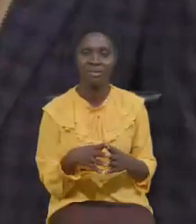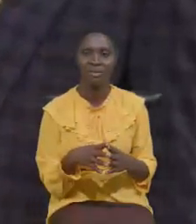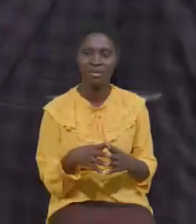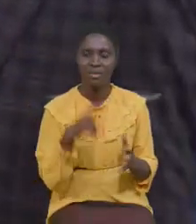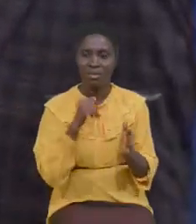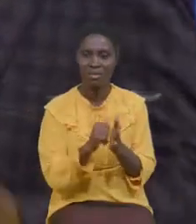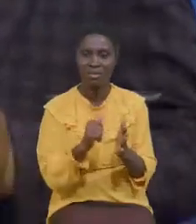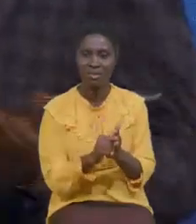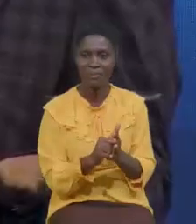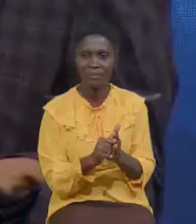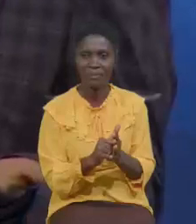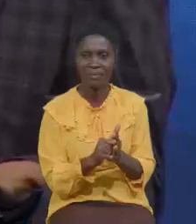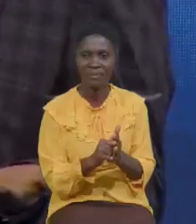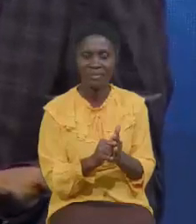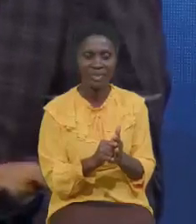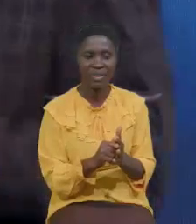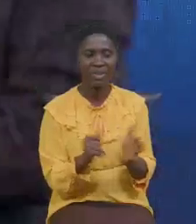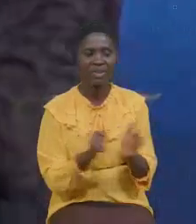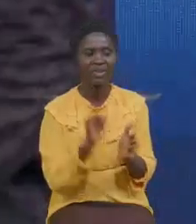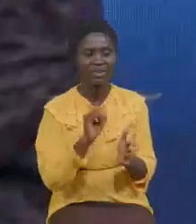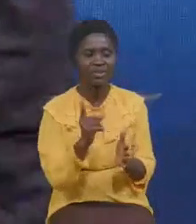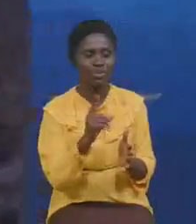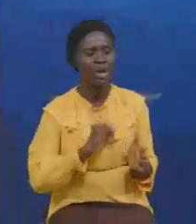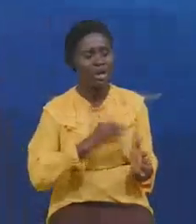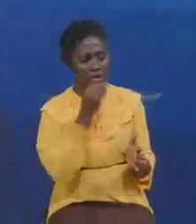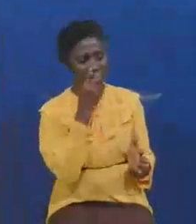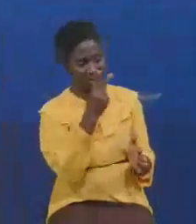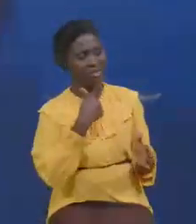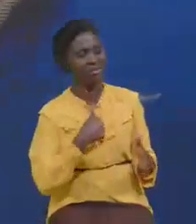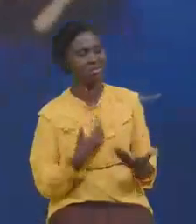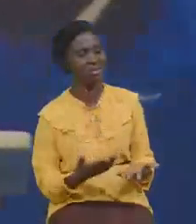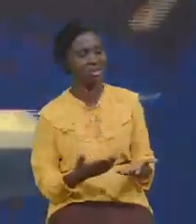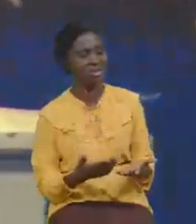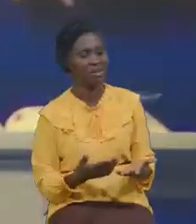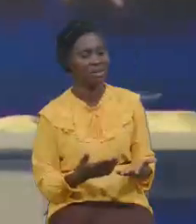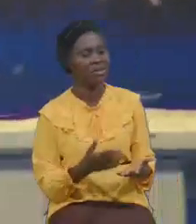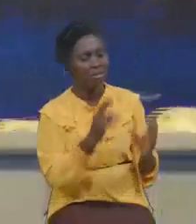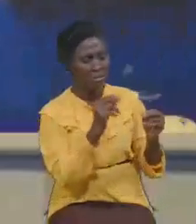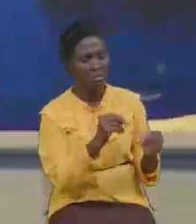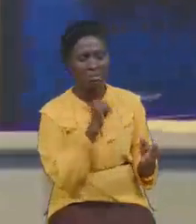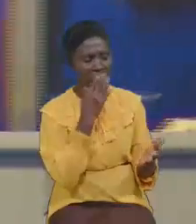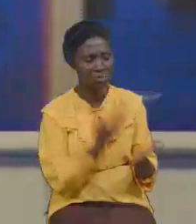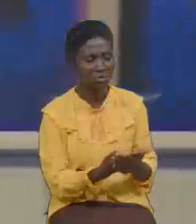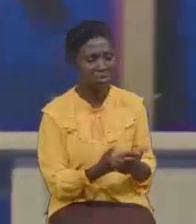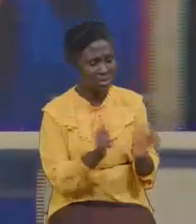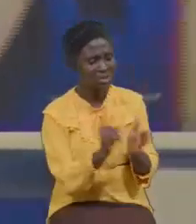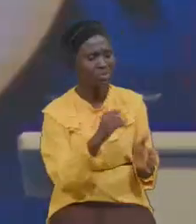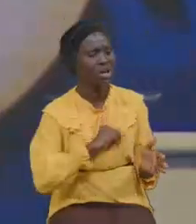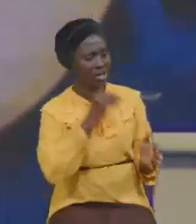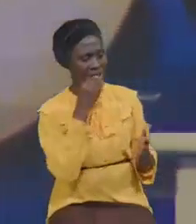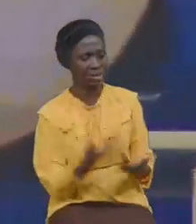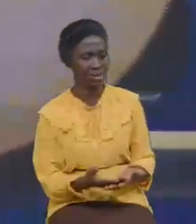that's where I eat. Look at me. And the evidence that